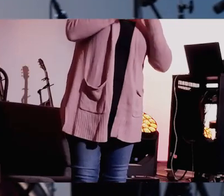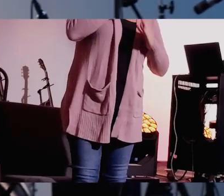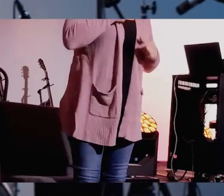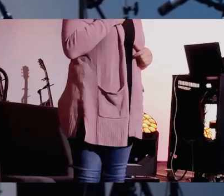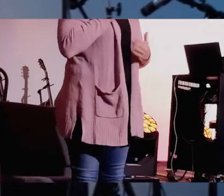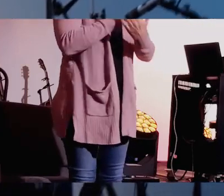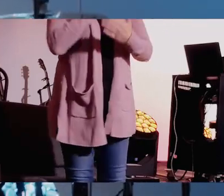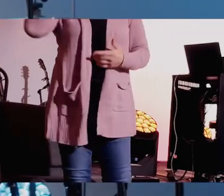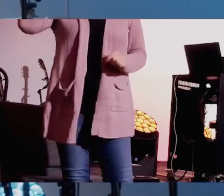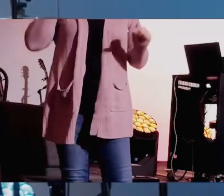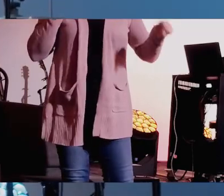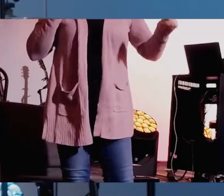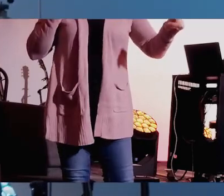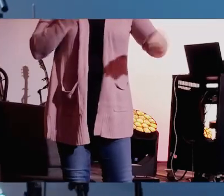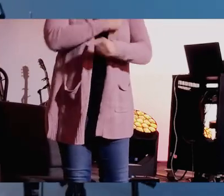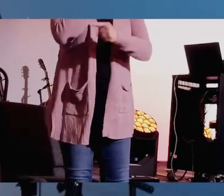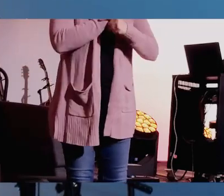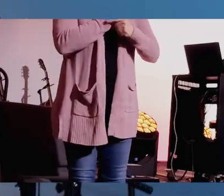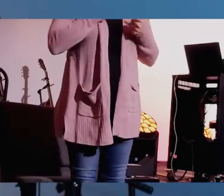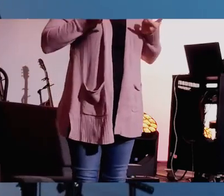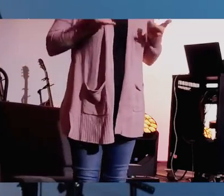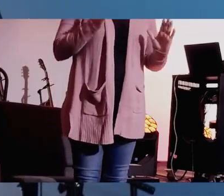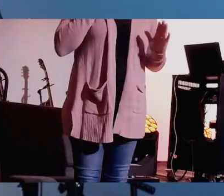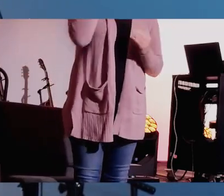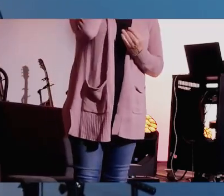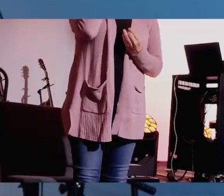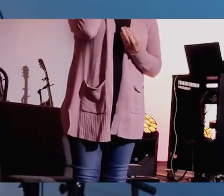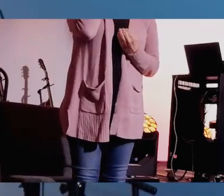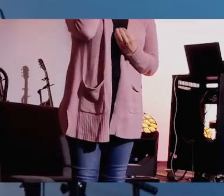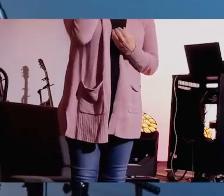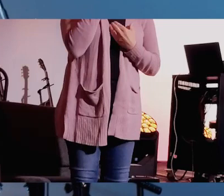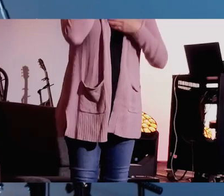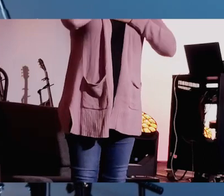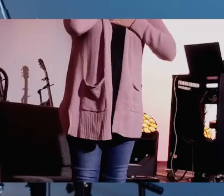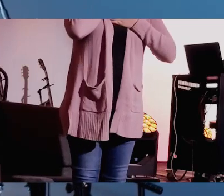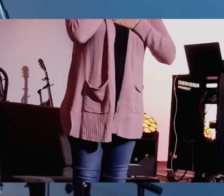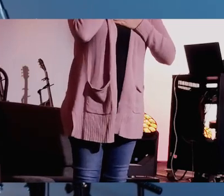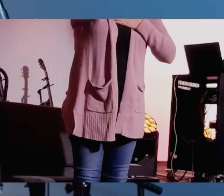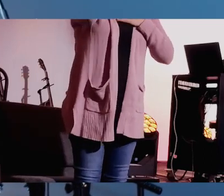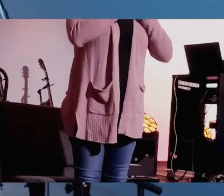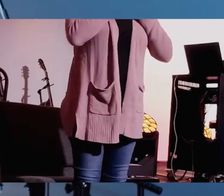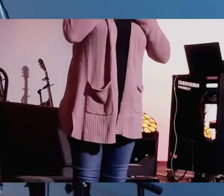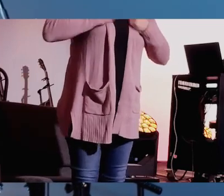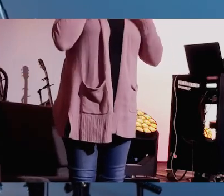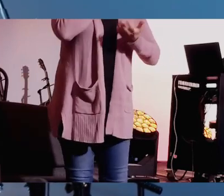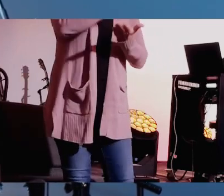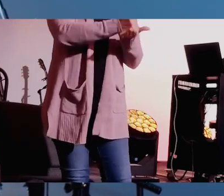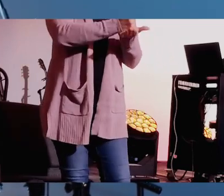that's exactly it. Let me chew on that. Let me eat that up. He said He's the bread of life. Amen.